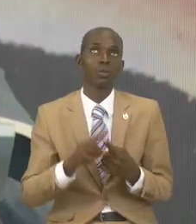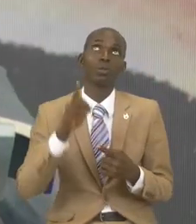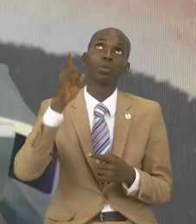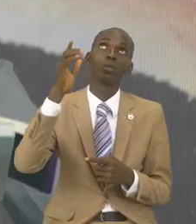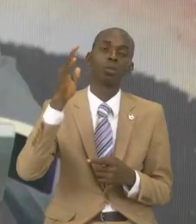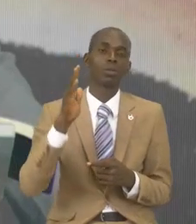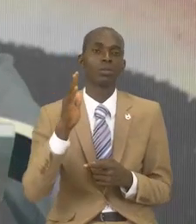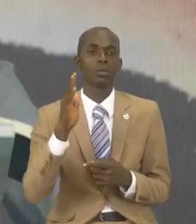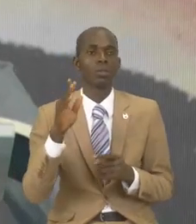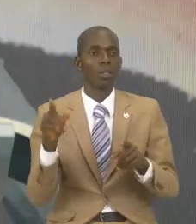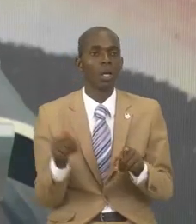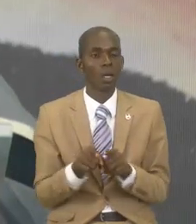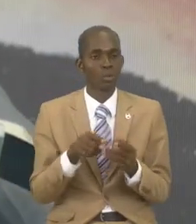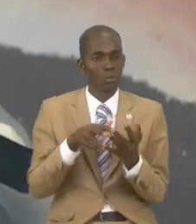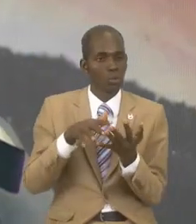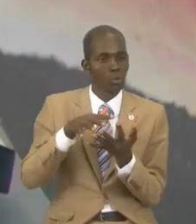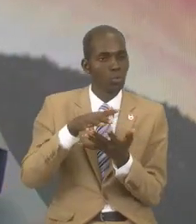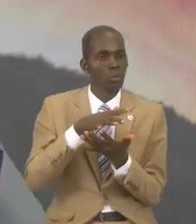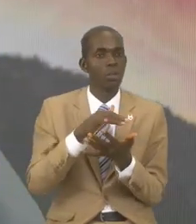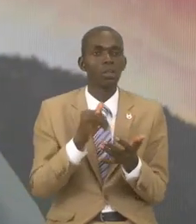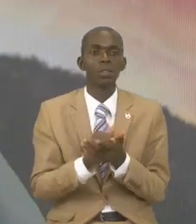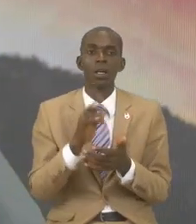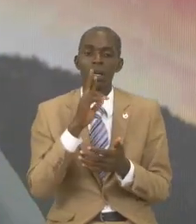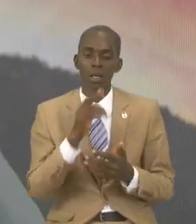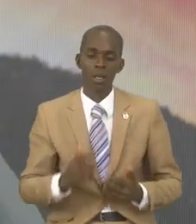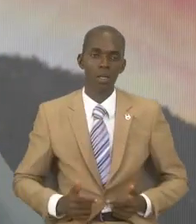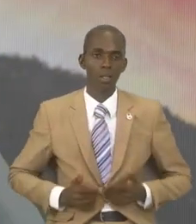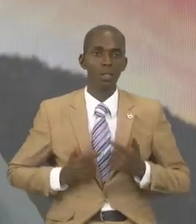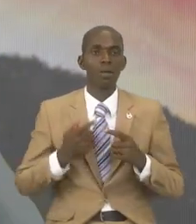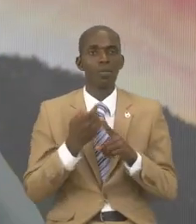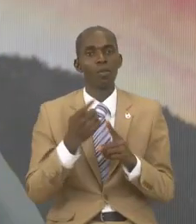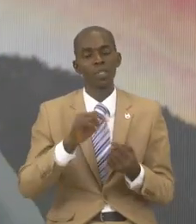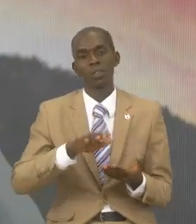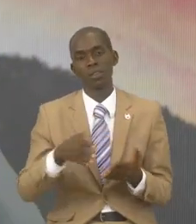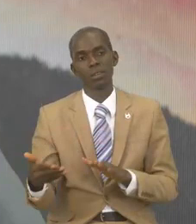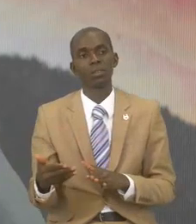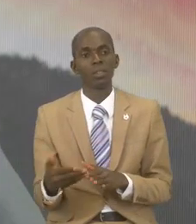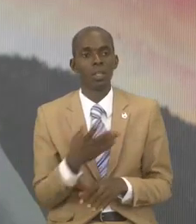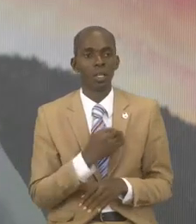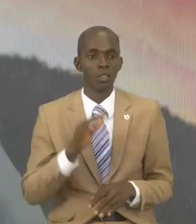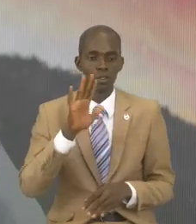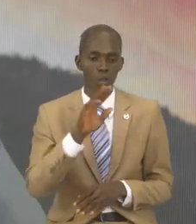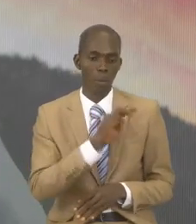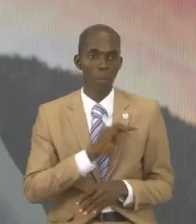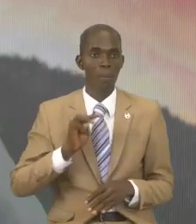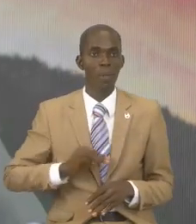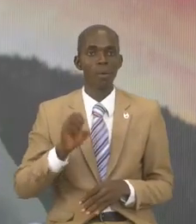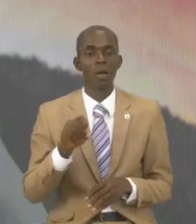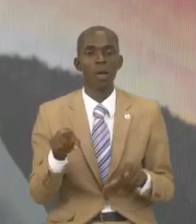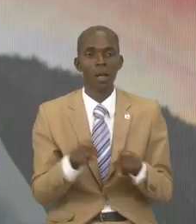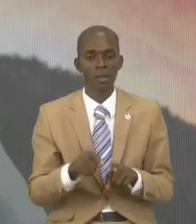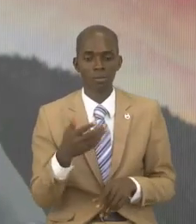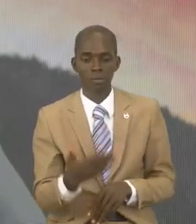God as those that are alive from the dead, and your members as